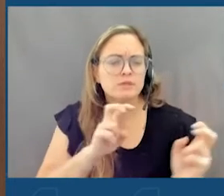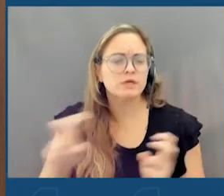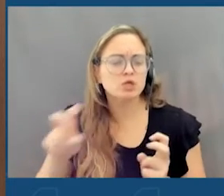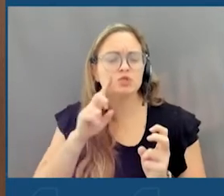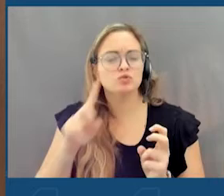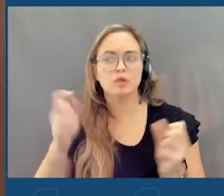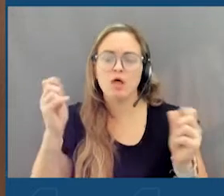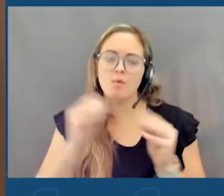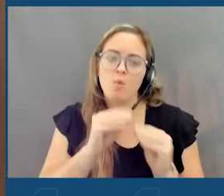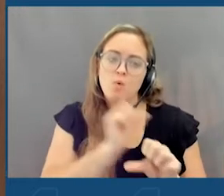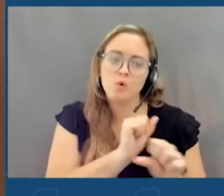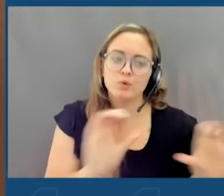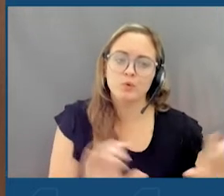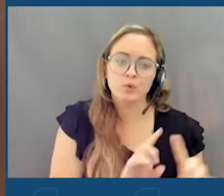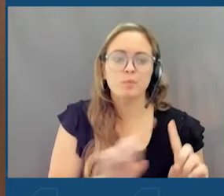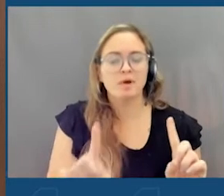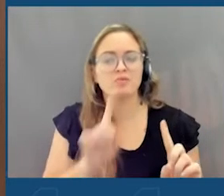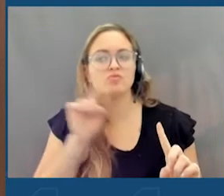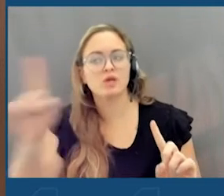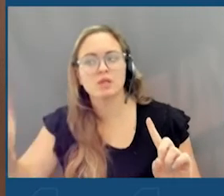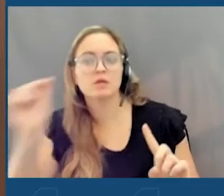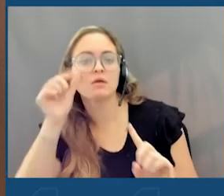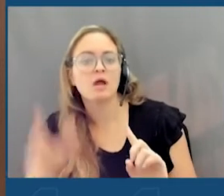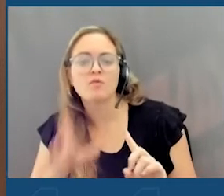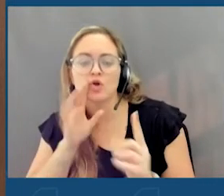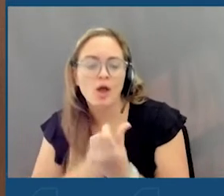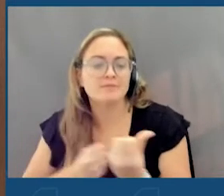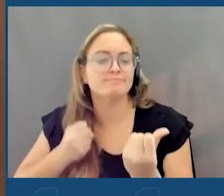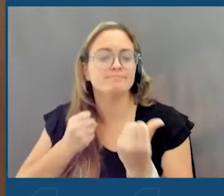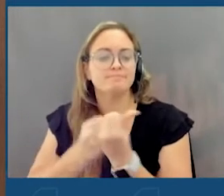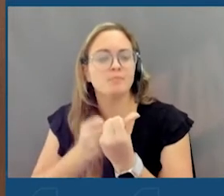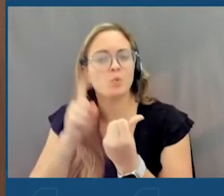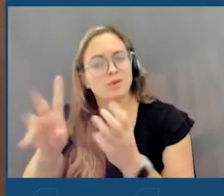but really has stood up for the notion that we need to